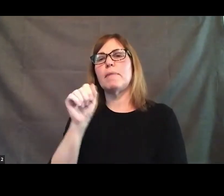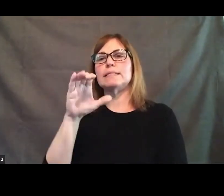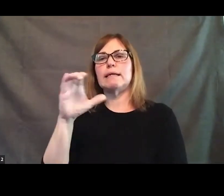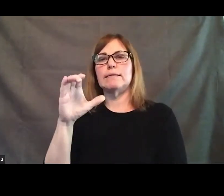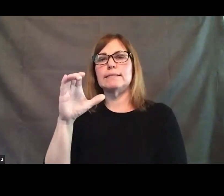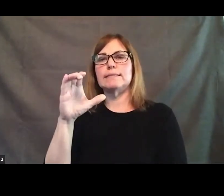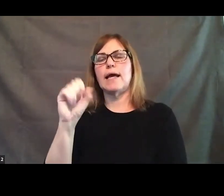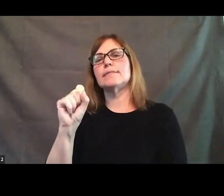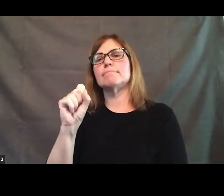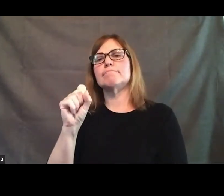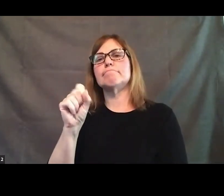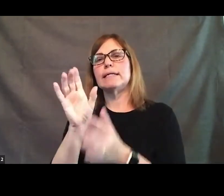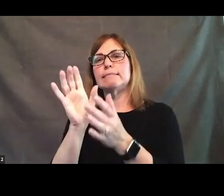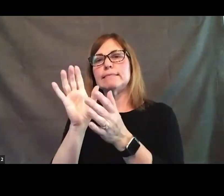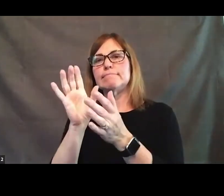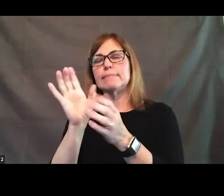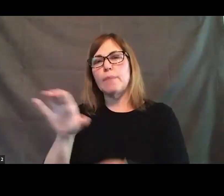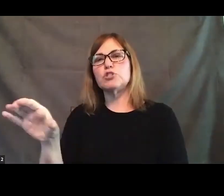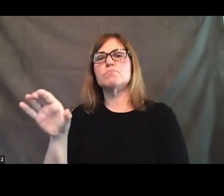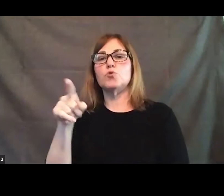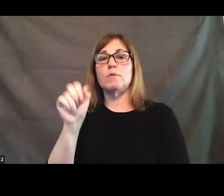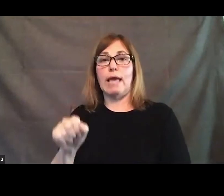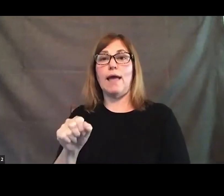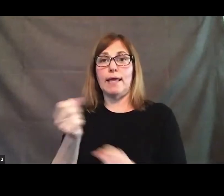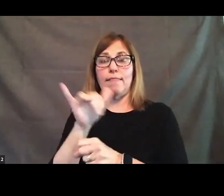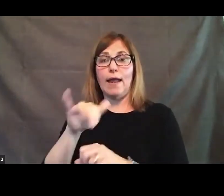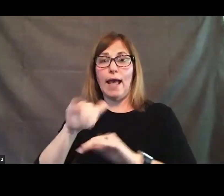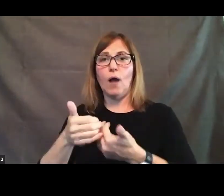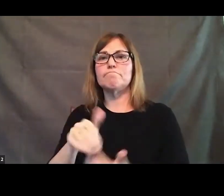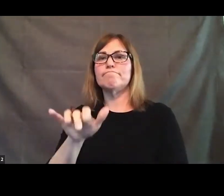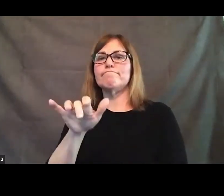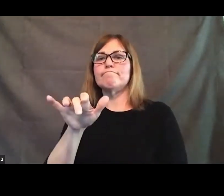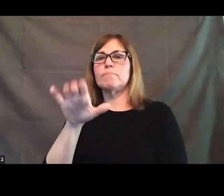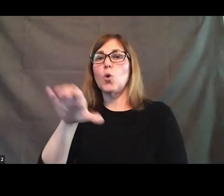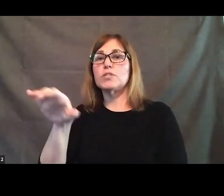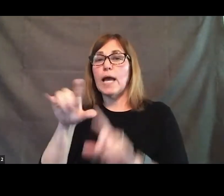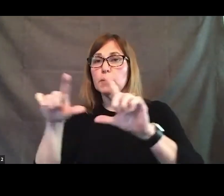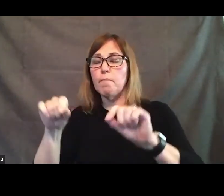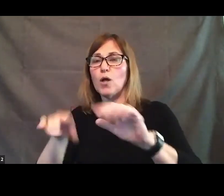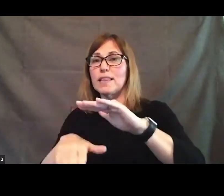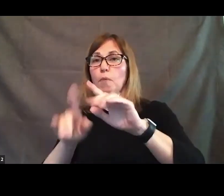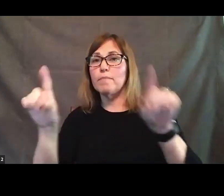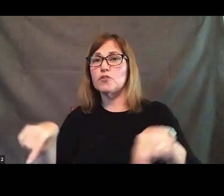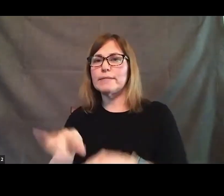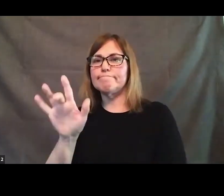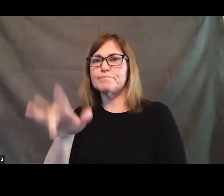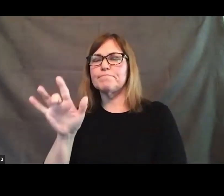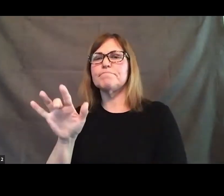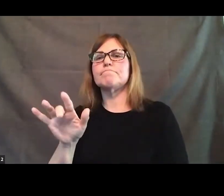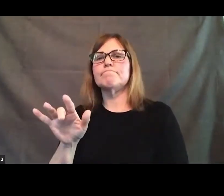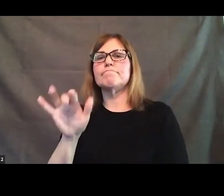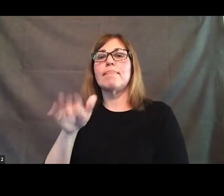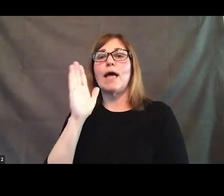can access that by clicking on the closed caption box at the bottom of your screen. That will